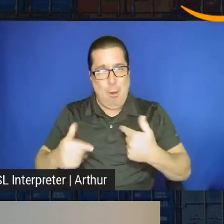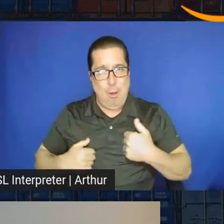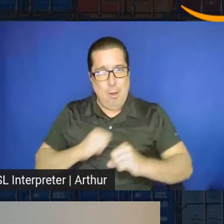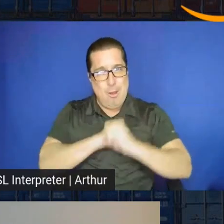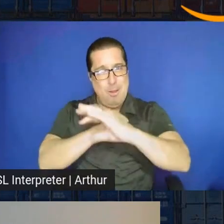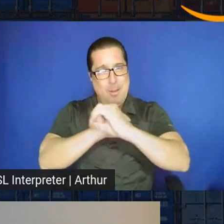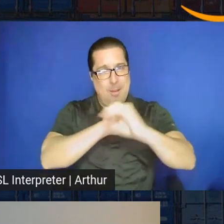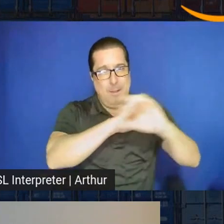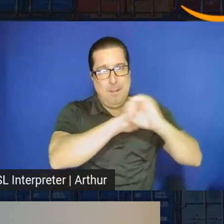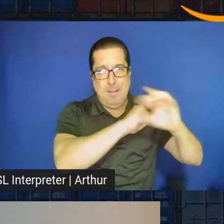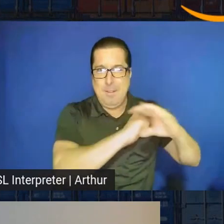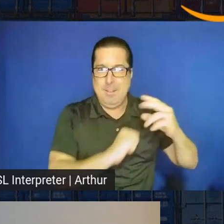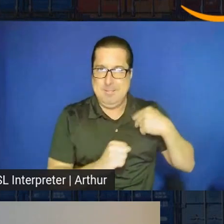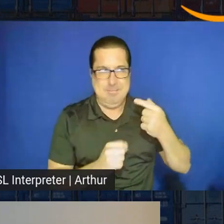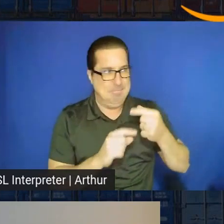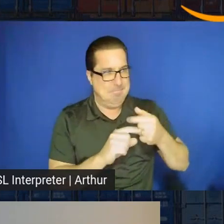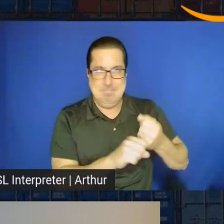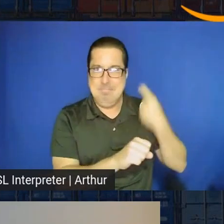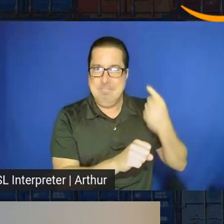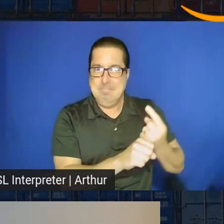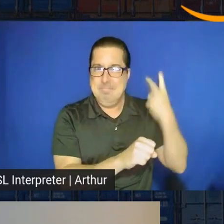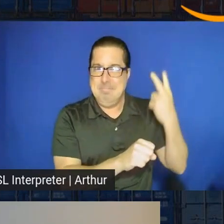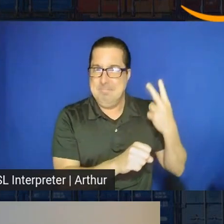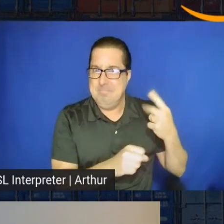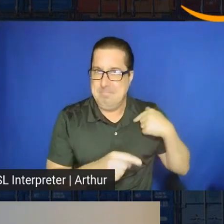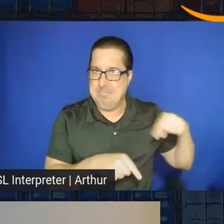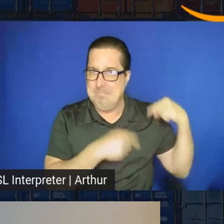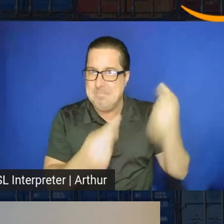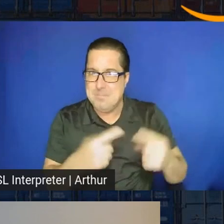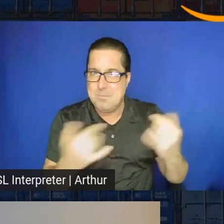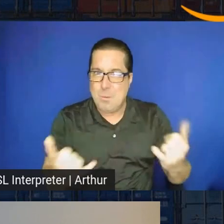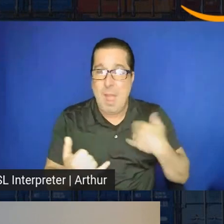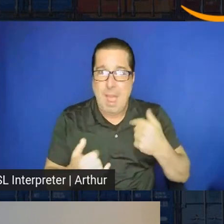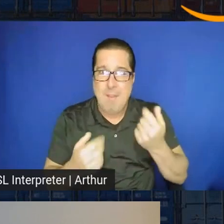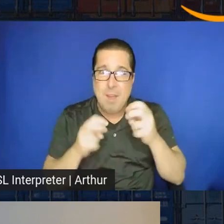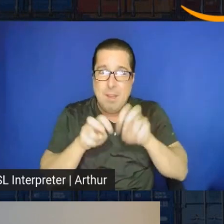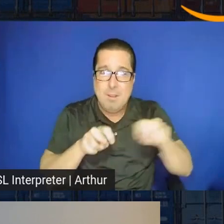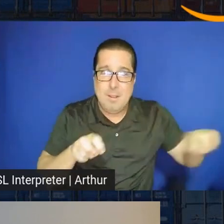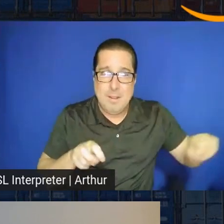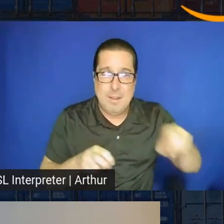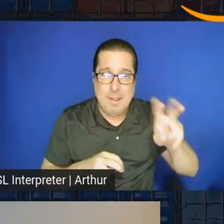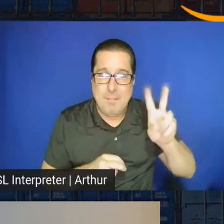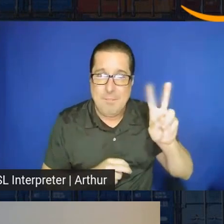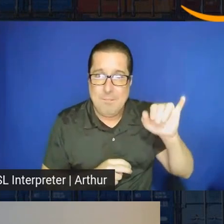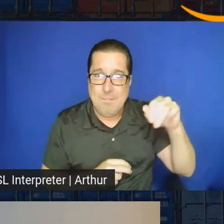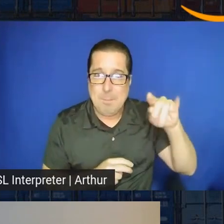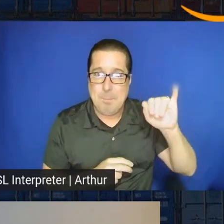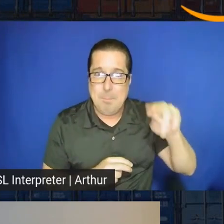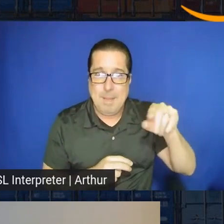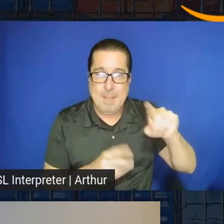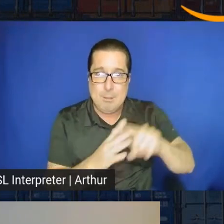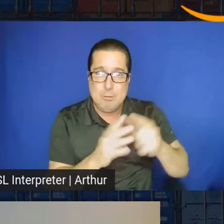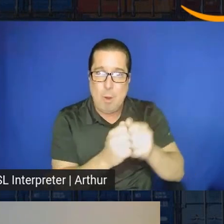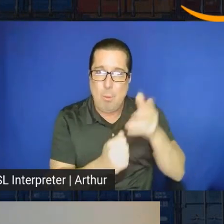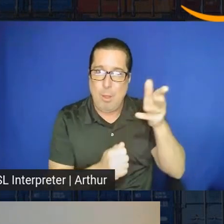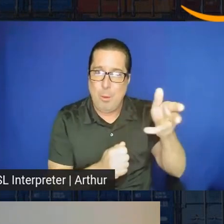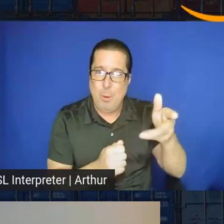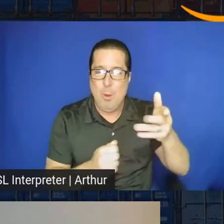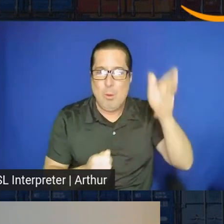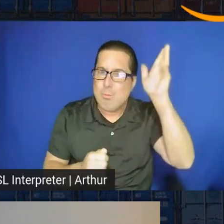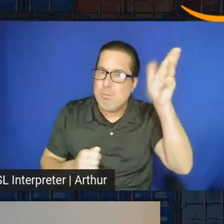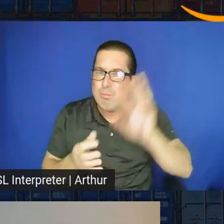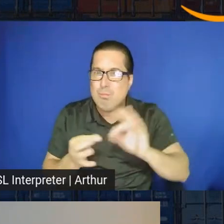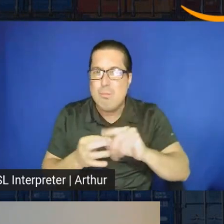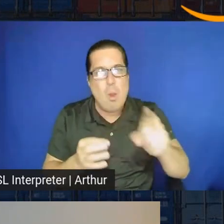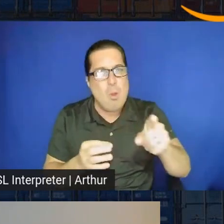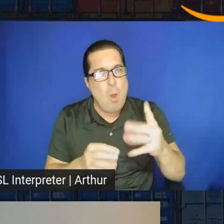started. Now, today we've got a number of panelists, and Vipin, I want to start with you. Tell us a little bit about yourself, how you got pulled into